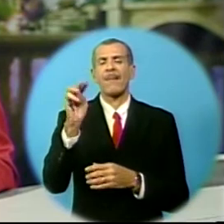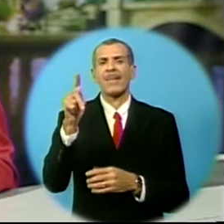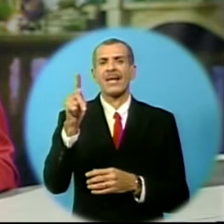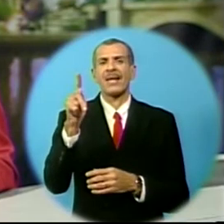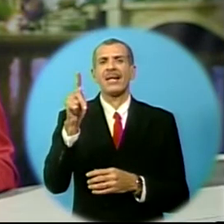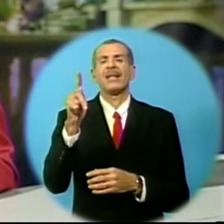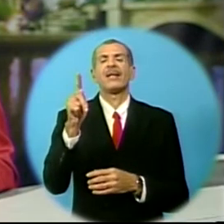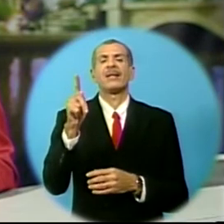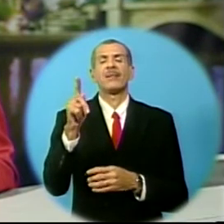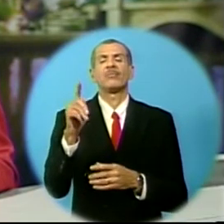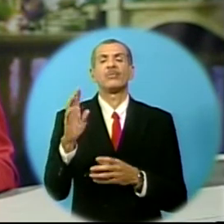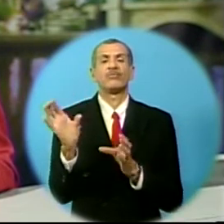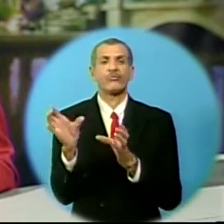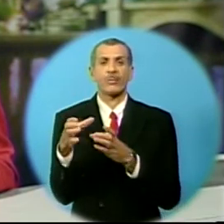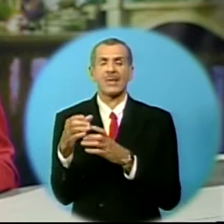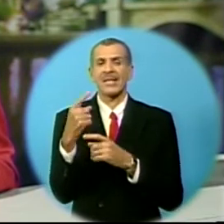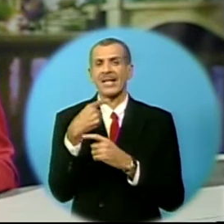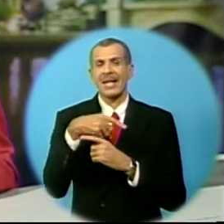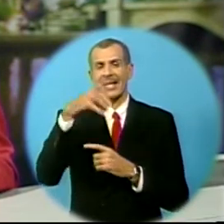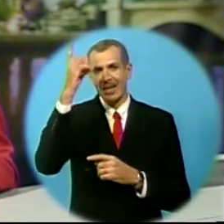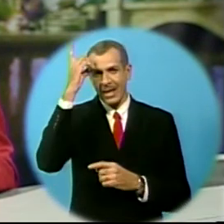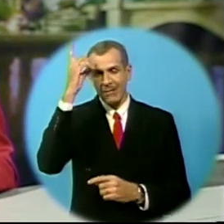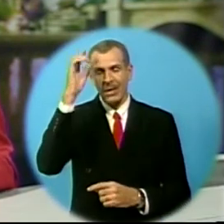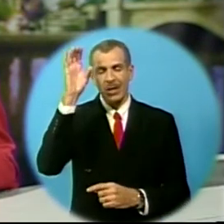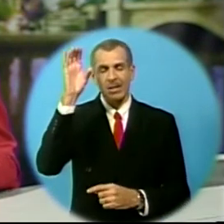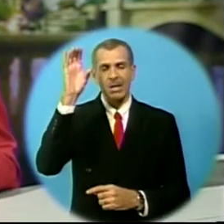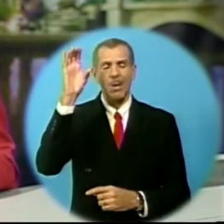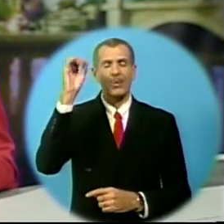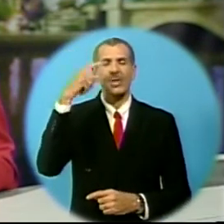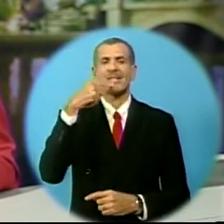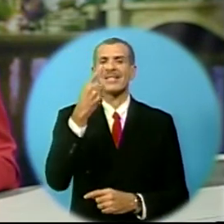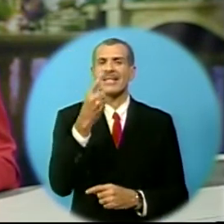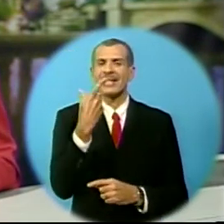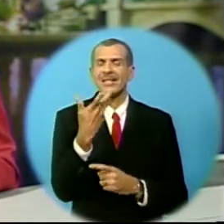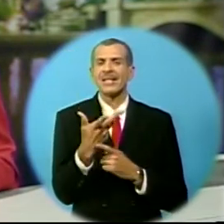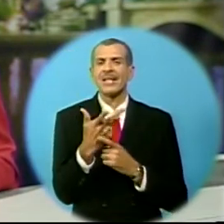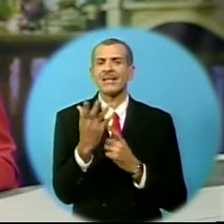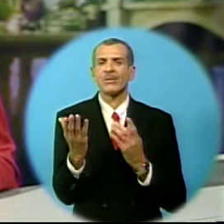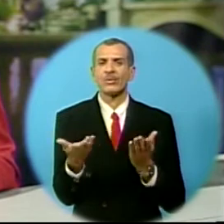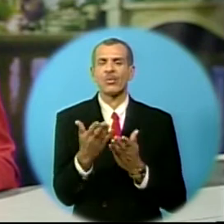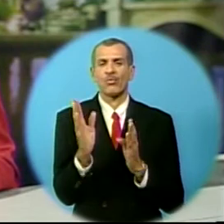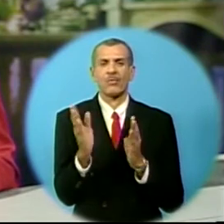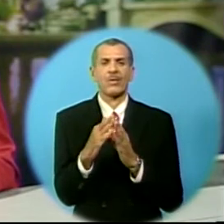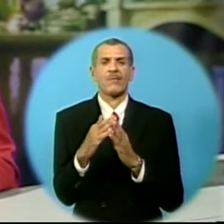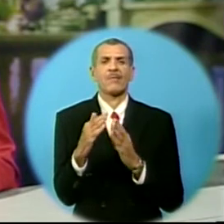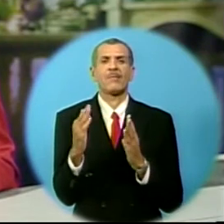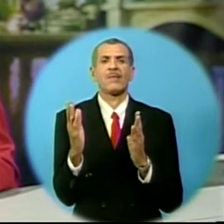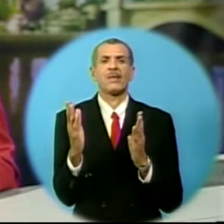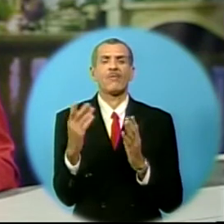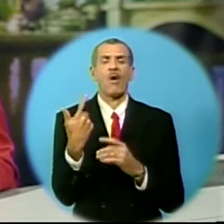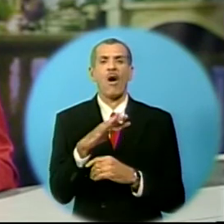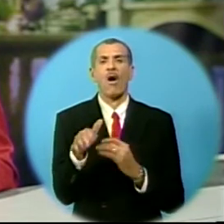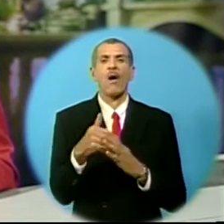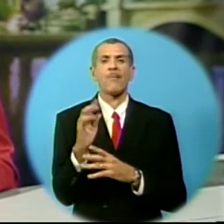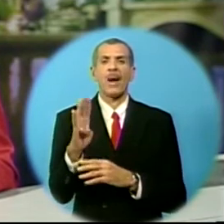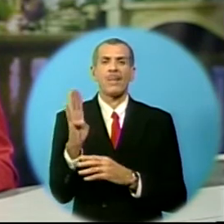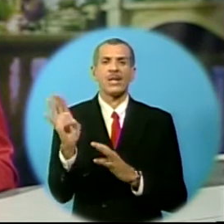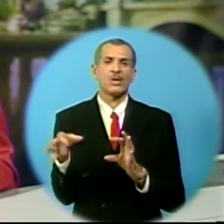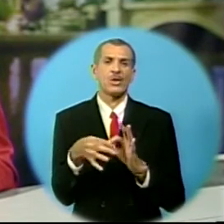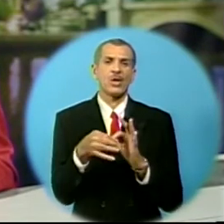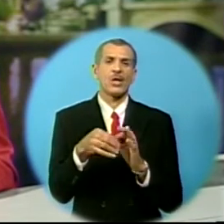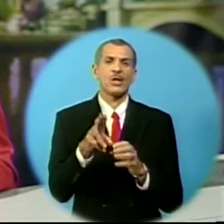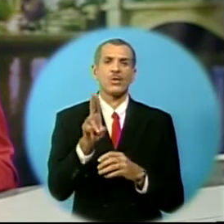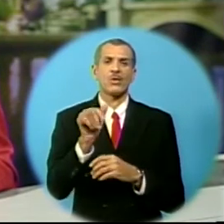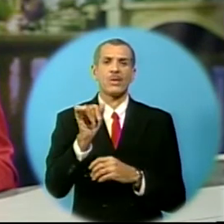comments during a press conference at the Clement Payne Cultural Center. He extended an invitation to all Barbadians to join the University